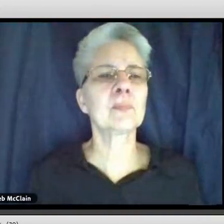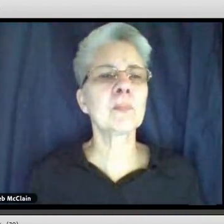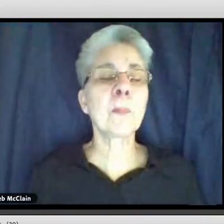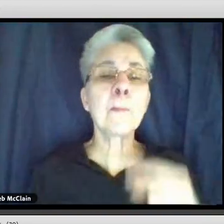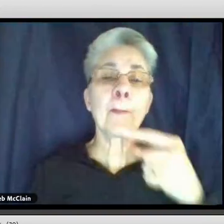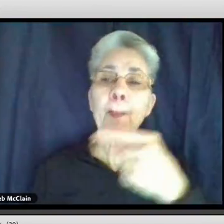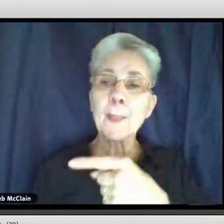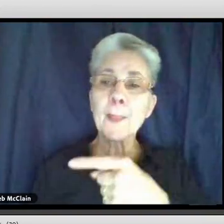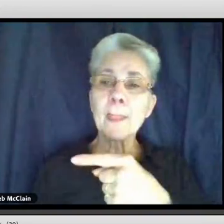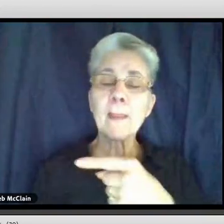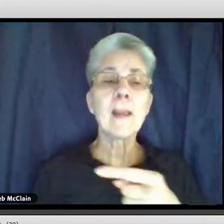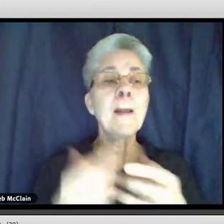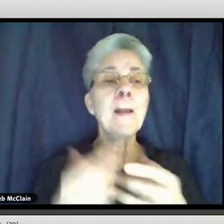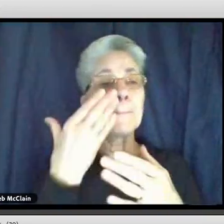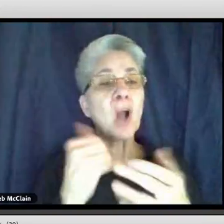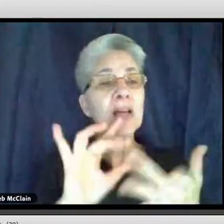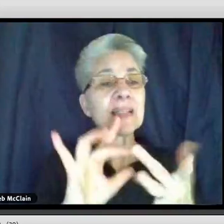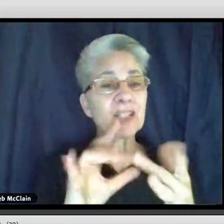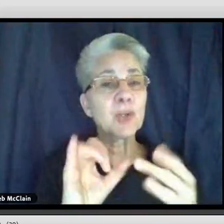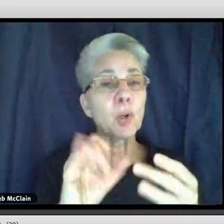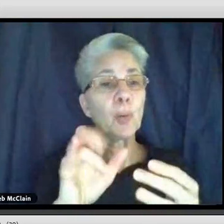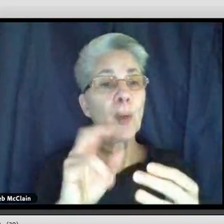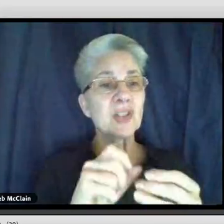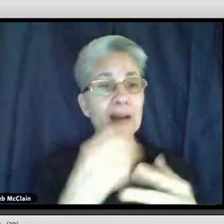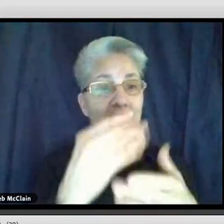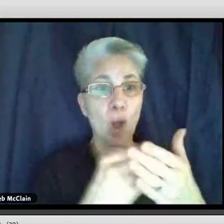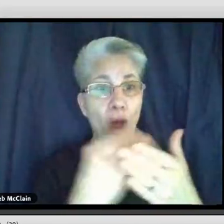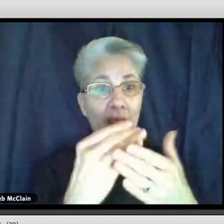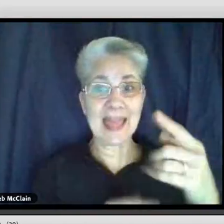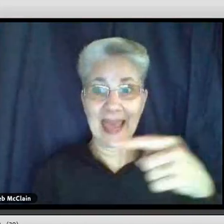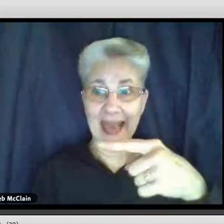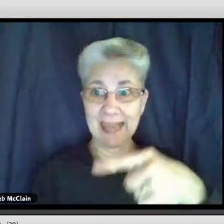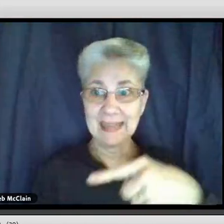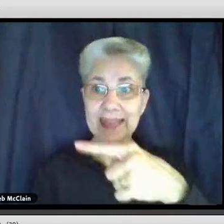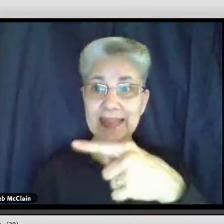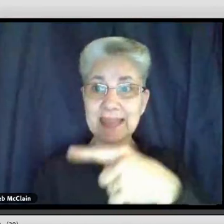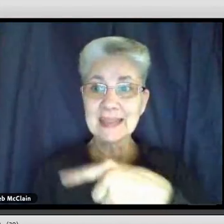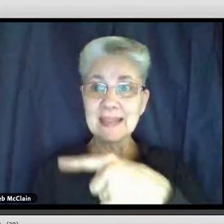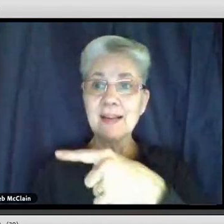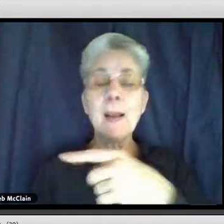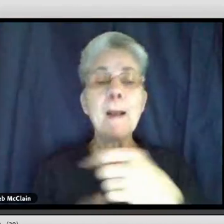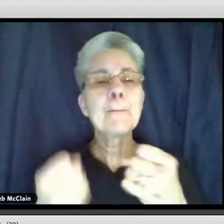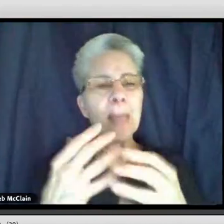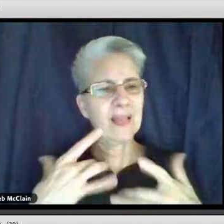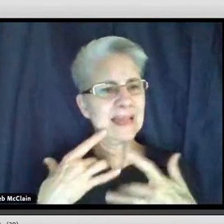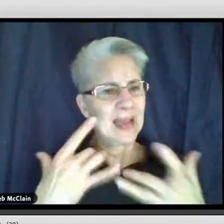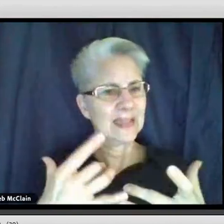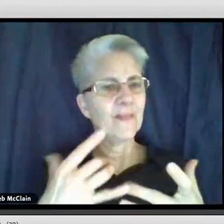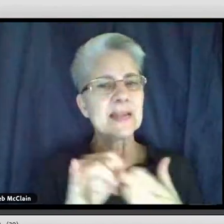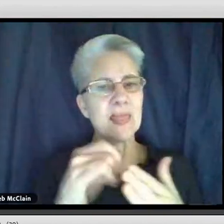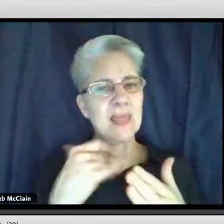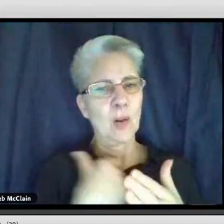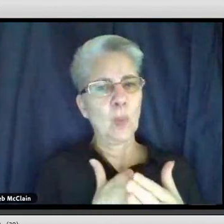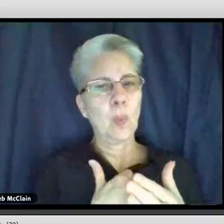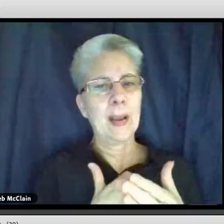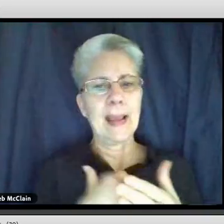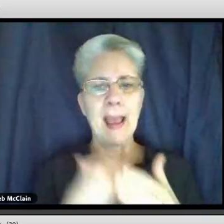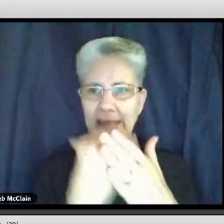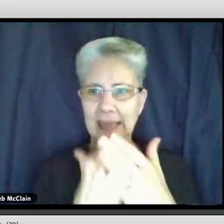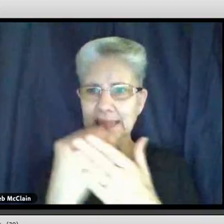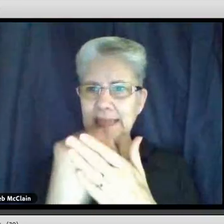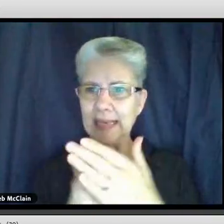And because digital curation encompasses all the things, many of these activities that we see here and